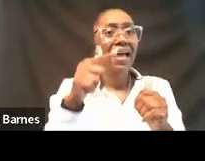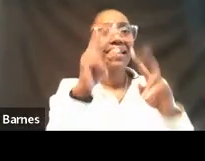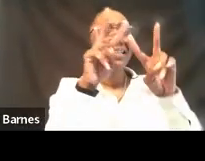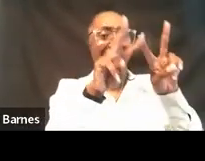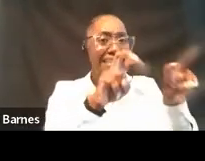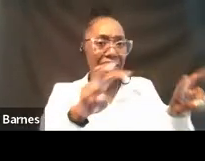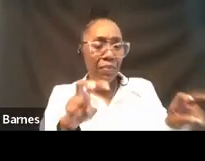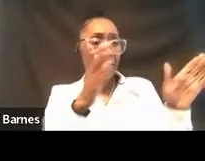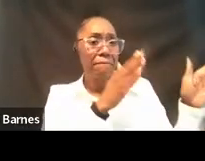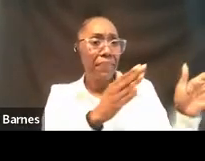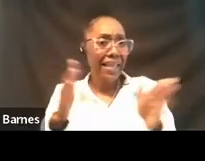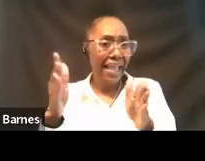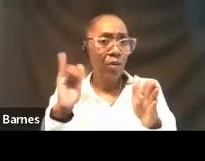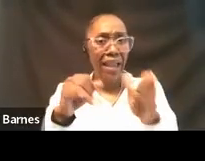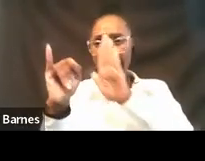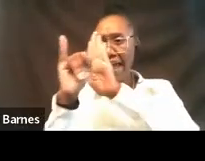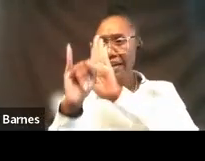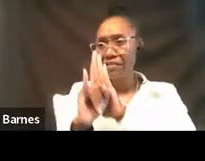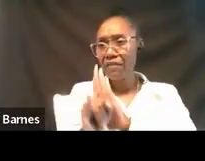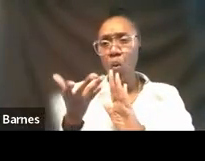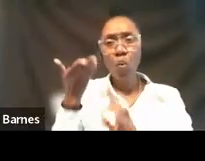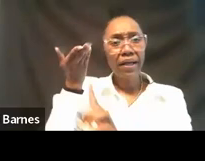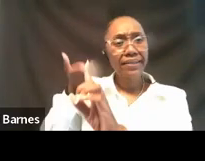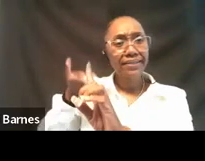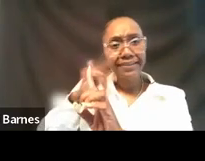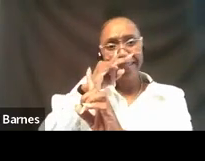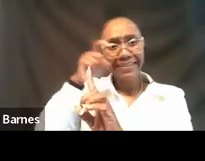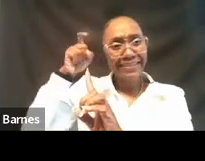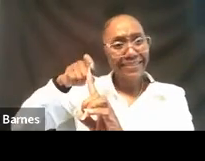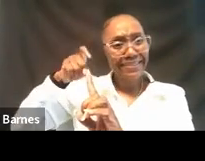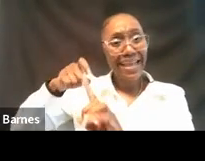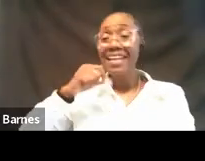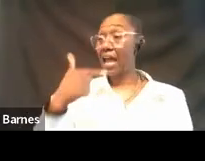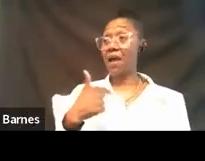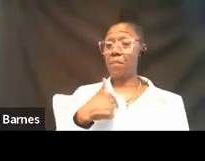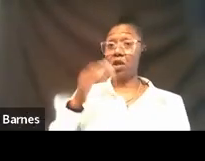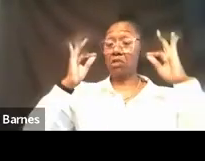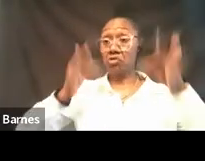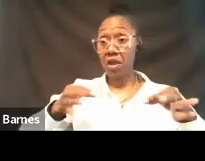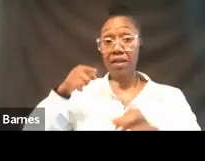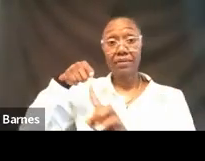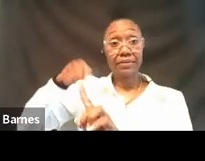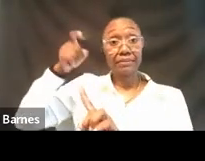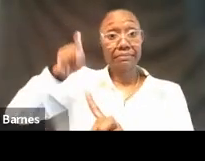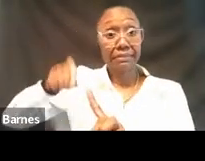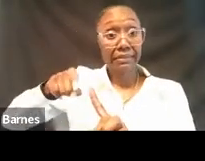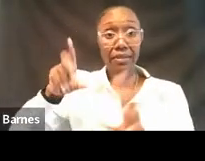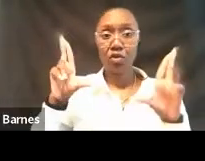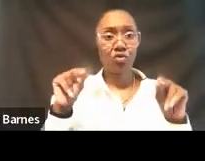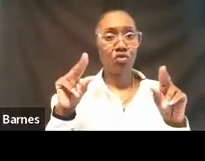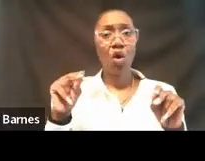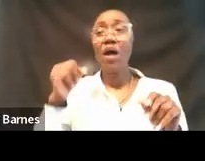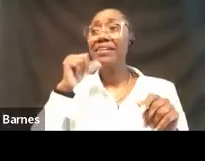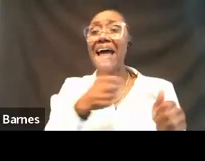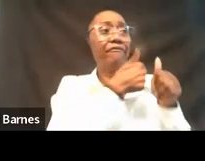plan that seeks to identify what that child needs, not what we think they need, not what we've based it on with previous children, but